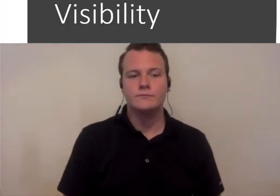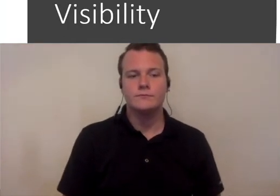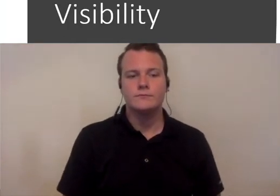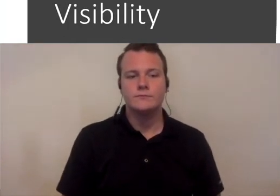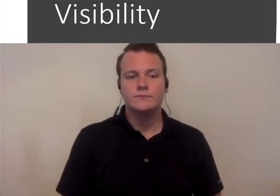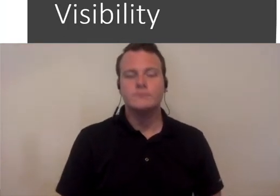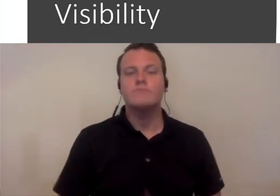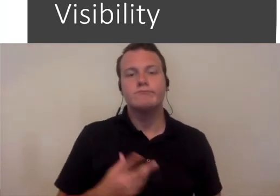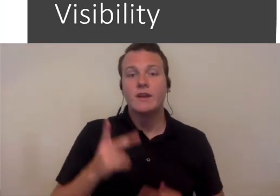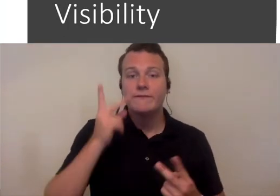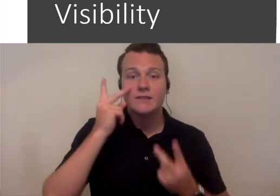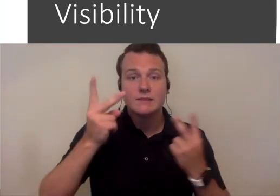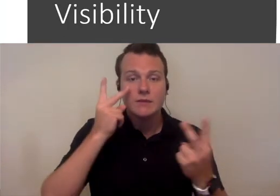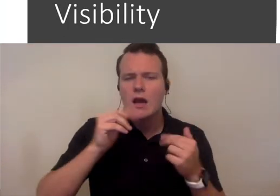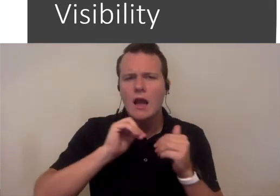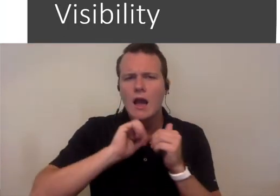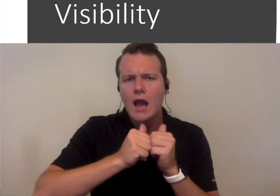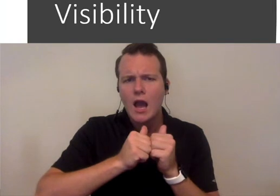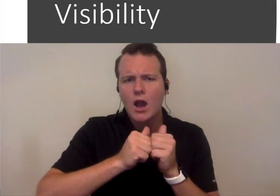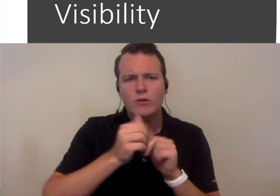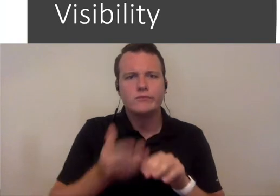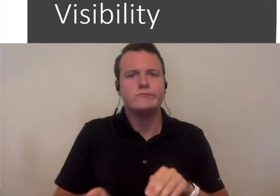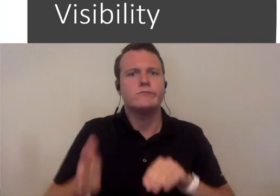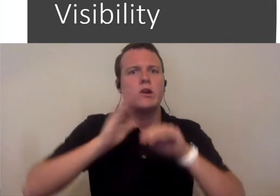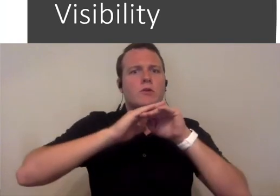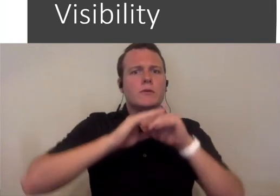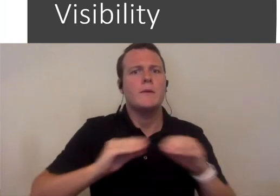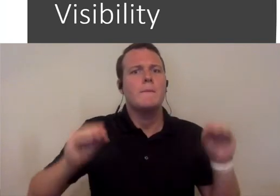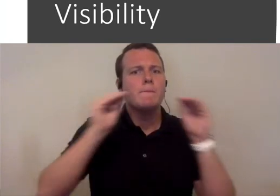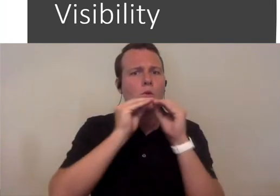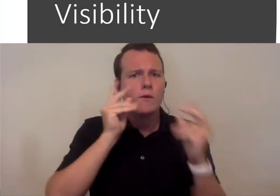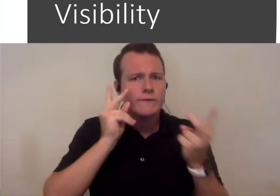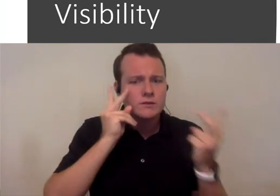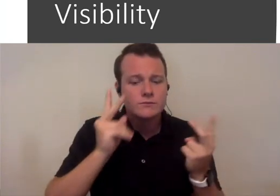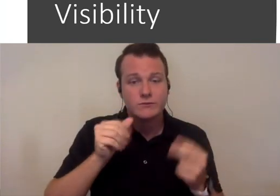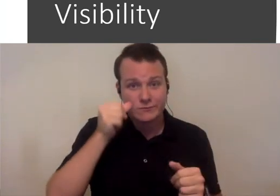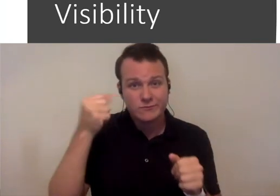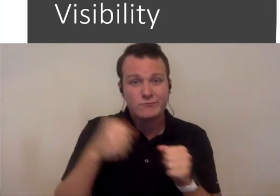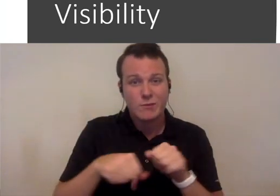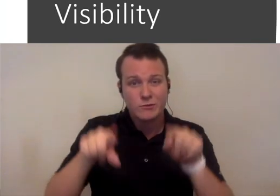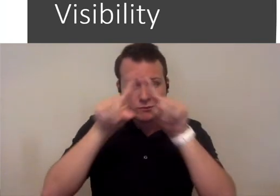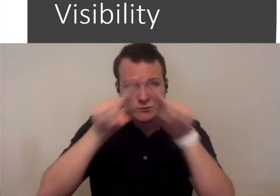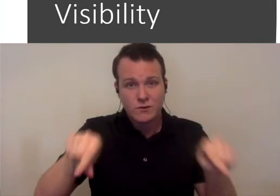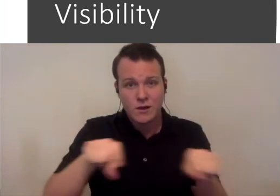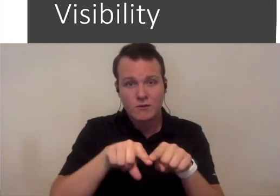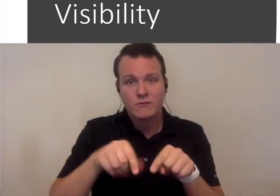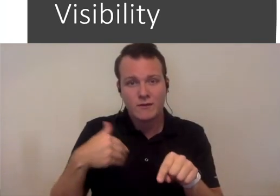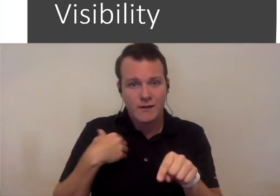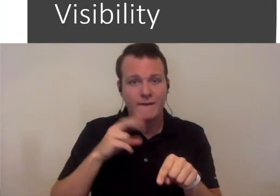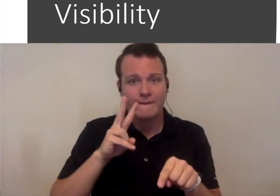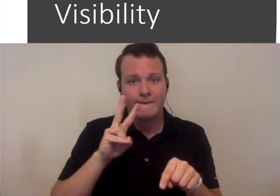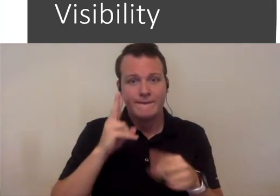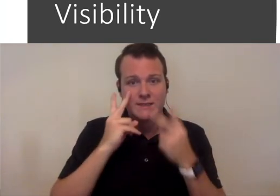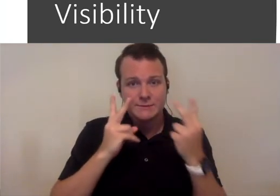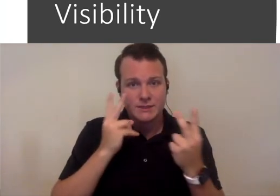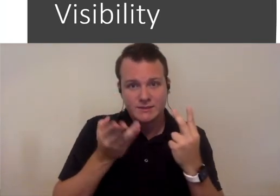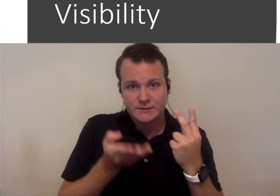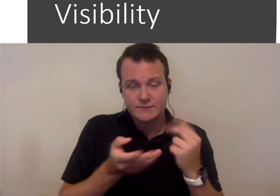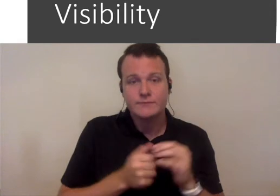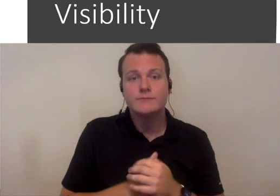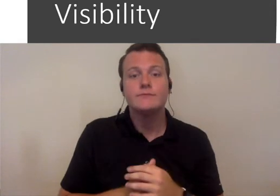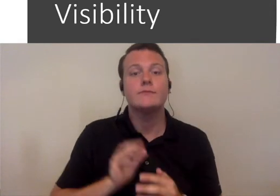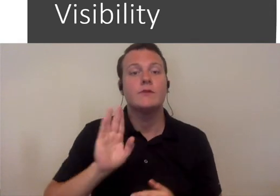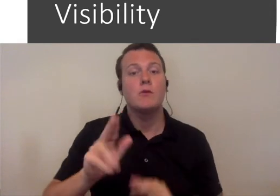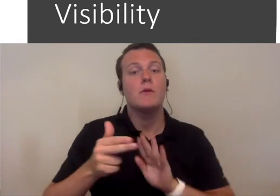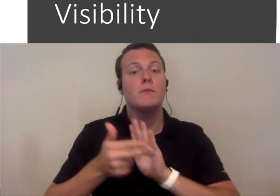So visibility, how can you become more visible? Remember that triangle we talked about, visibility. So, you know, your